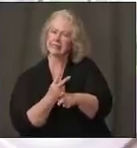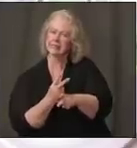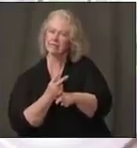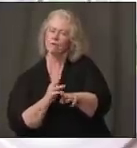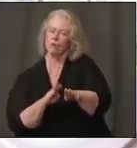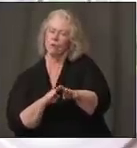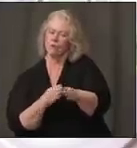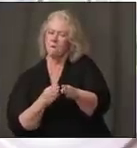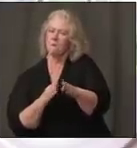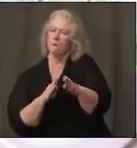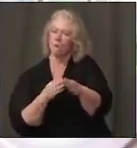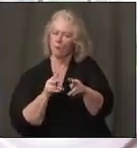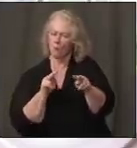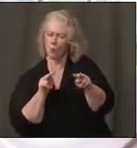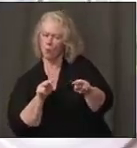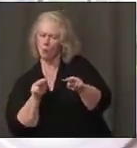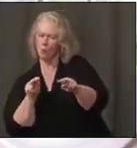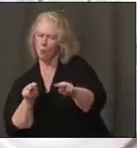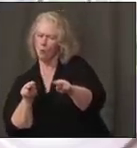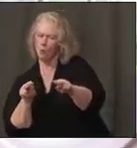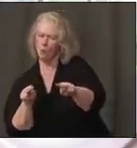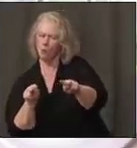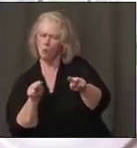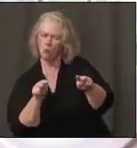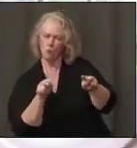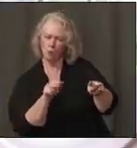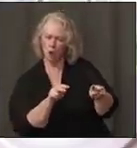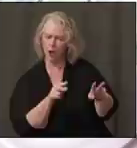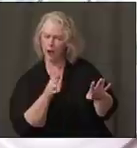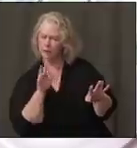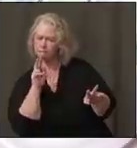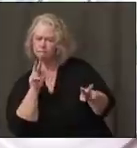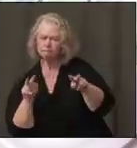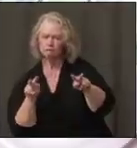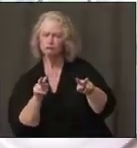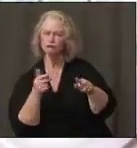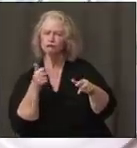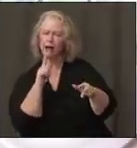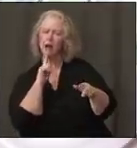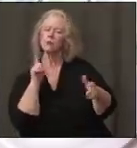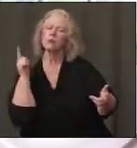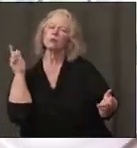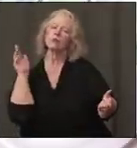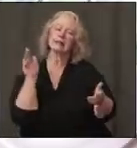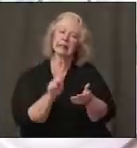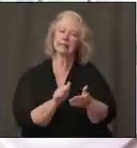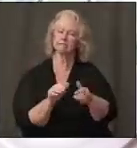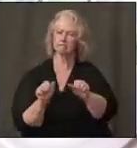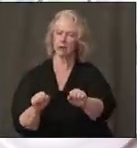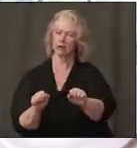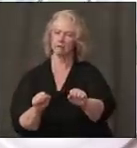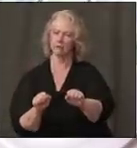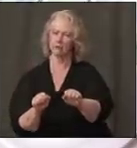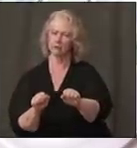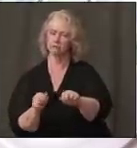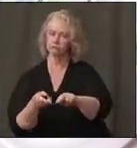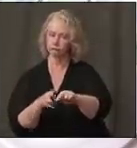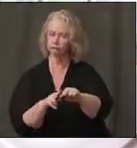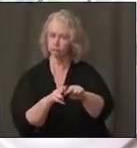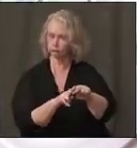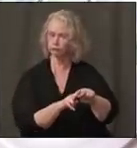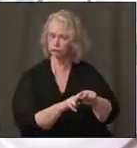data and lean heavily on those case-based interventions to try to reduce the number of cases that we see increase as a result of